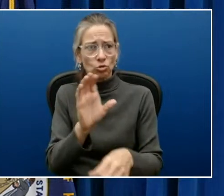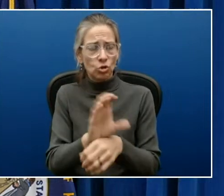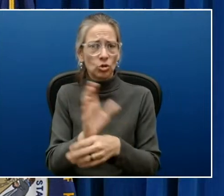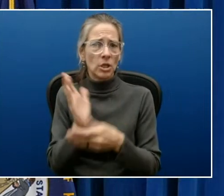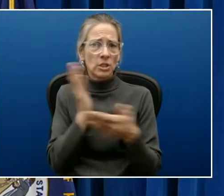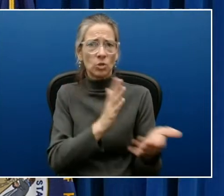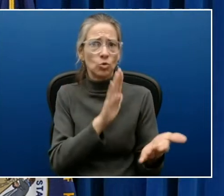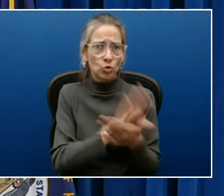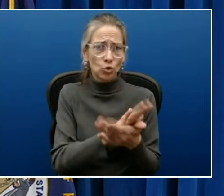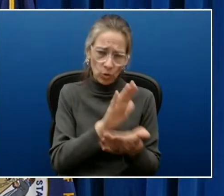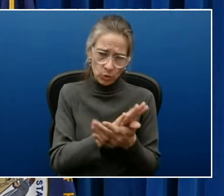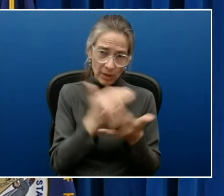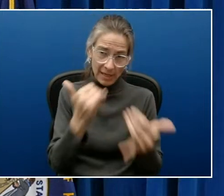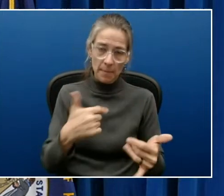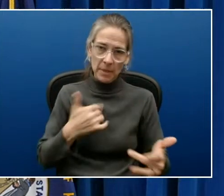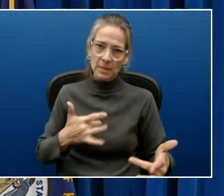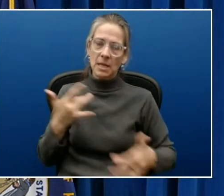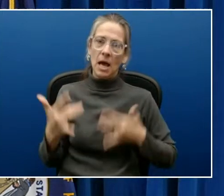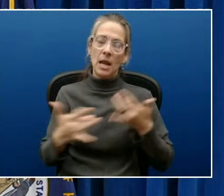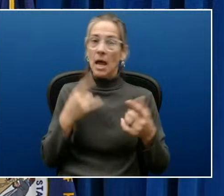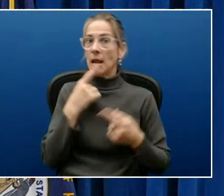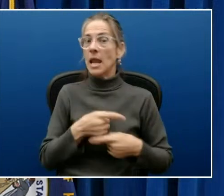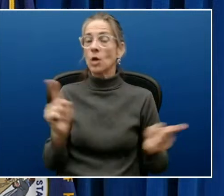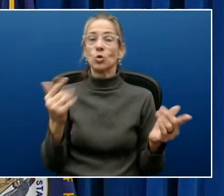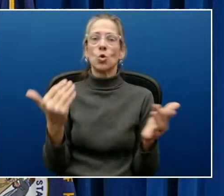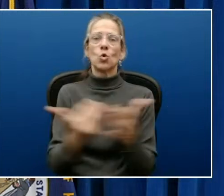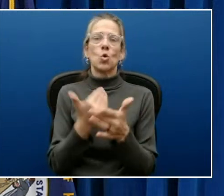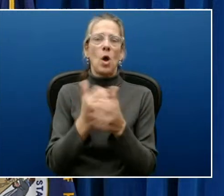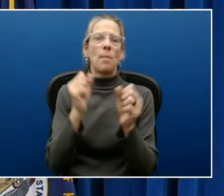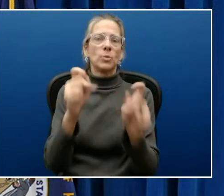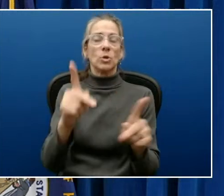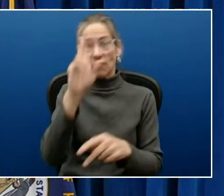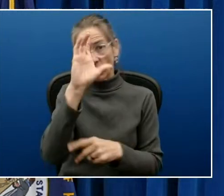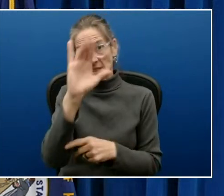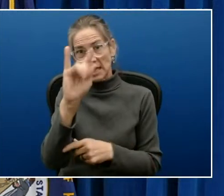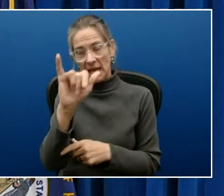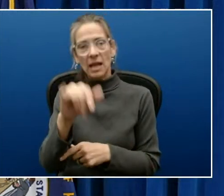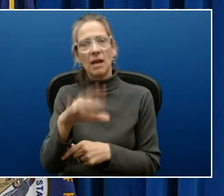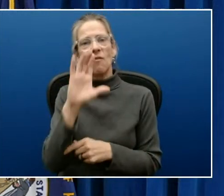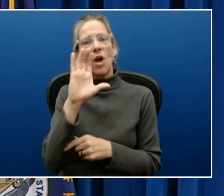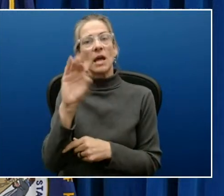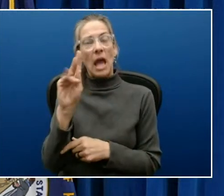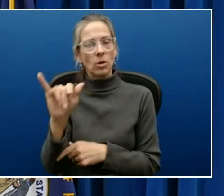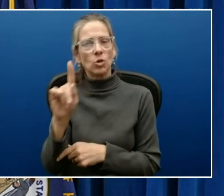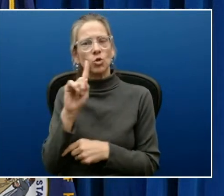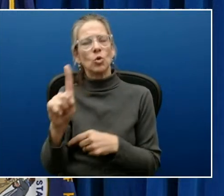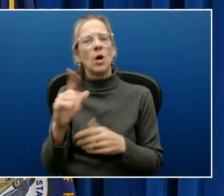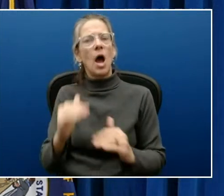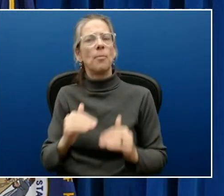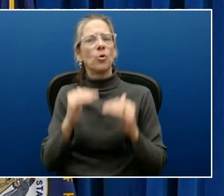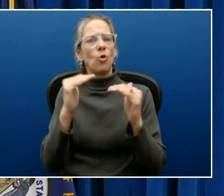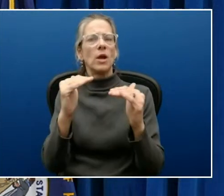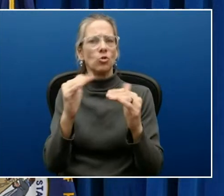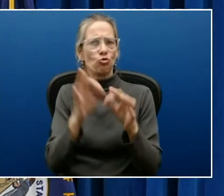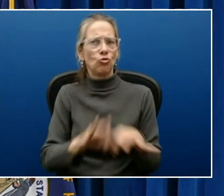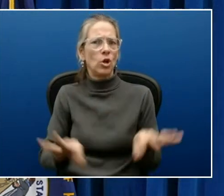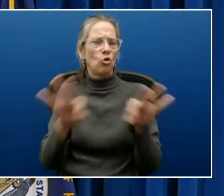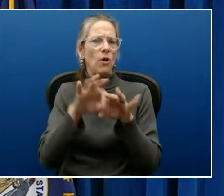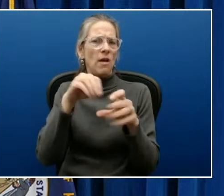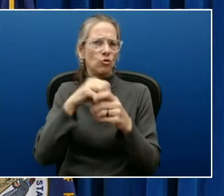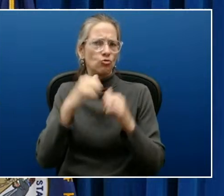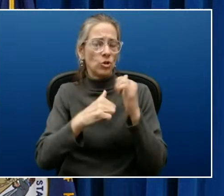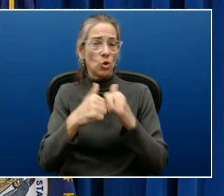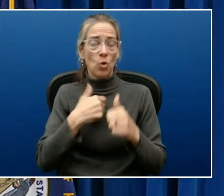I'm excited to announce new opportunities for cities and counties to upgrade that critical infrastructure. We're awarding $8.2 million